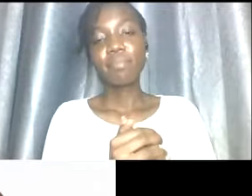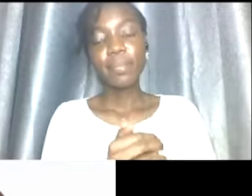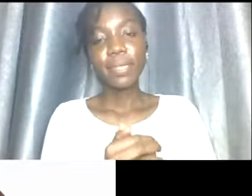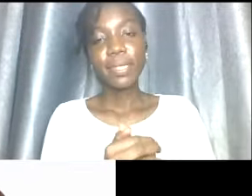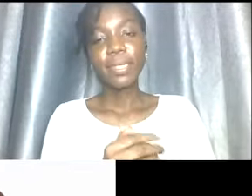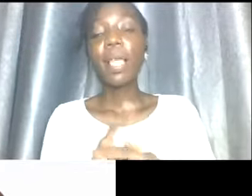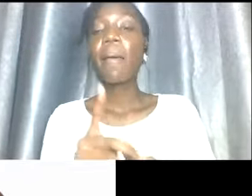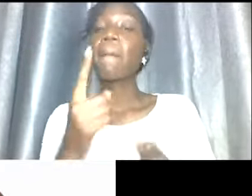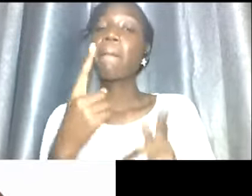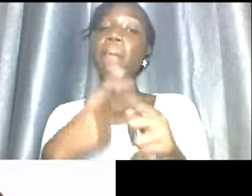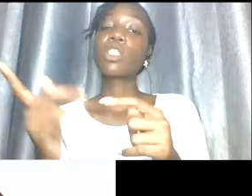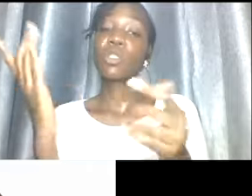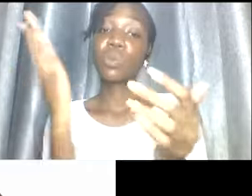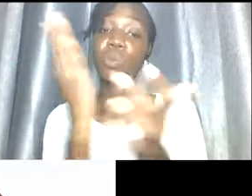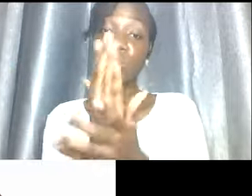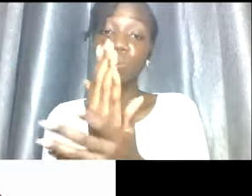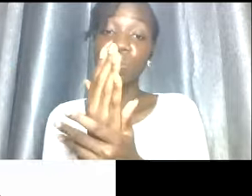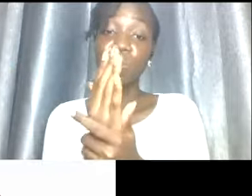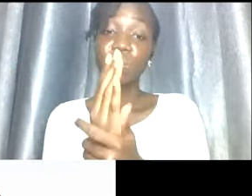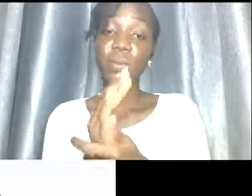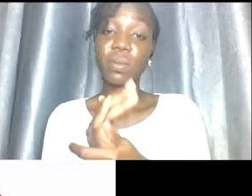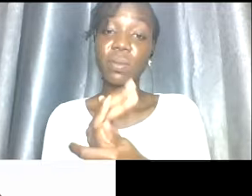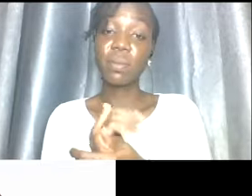reality is